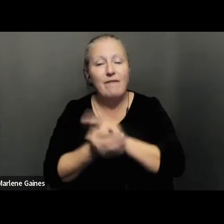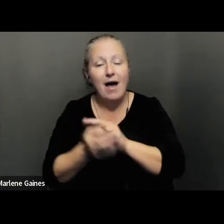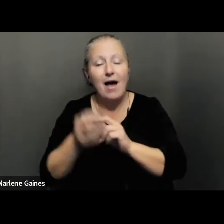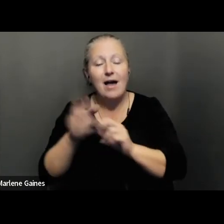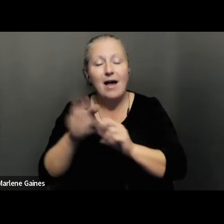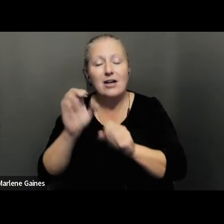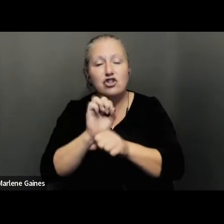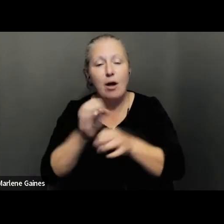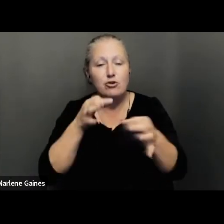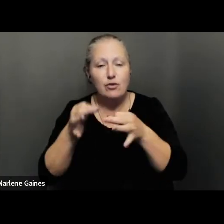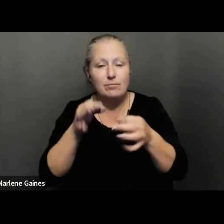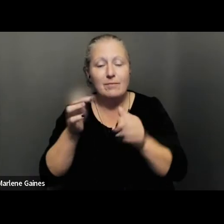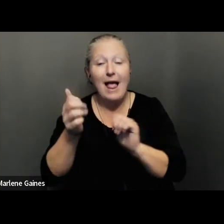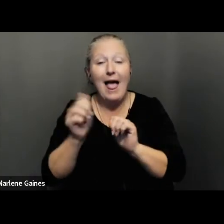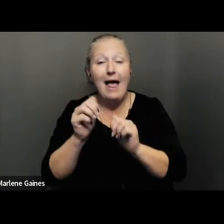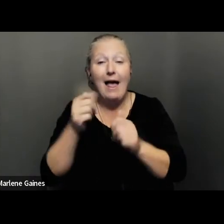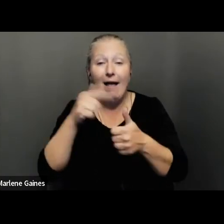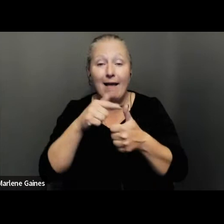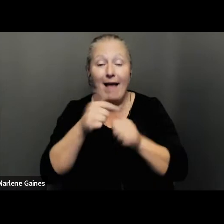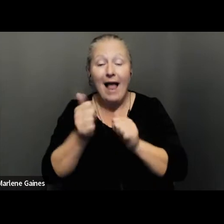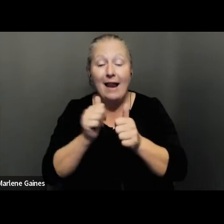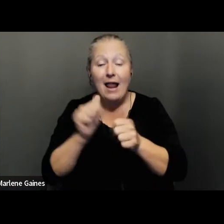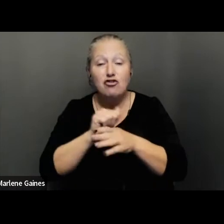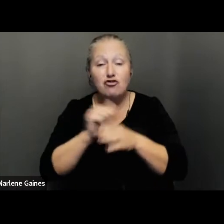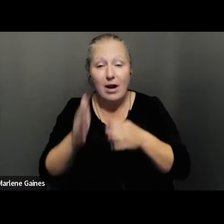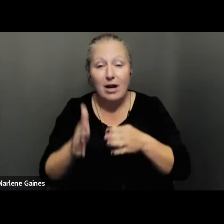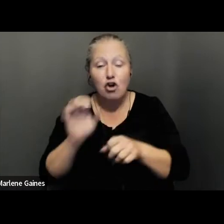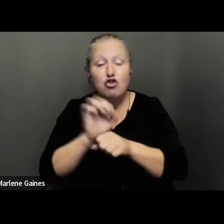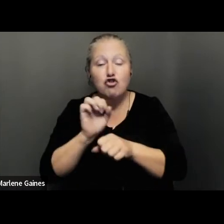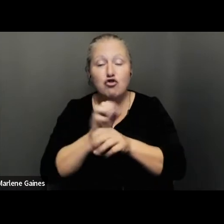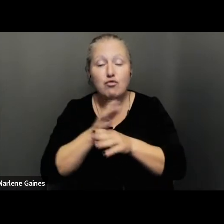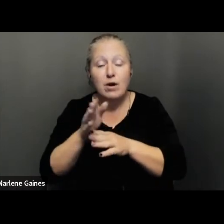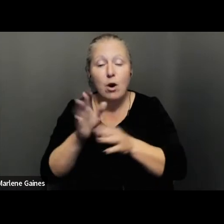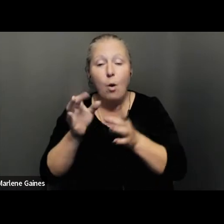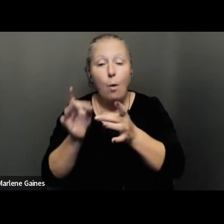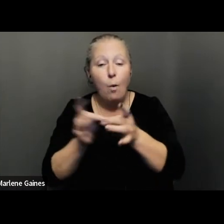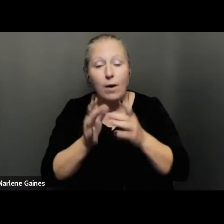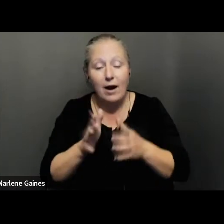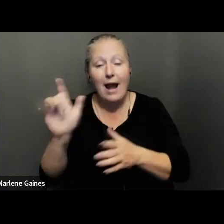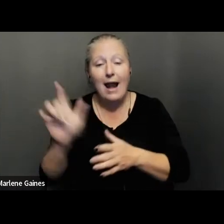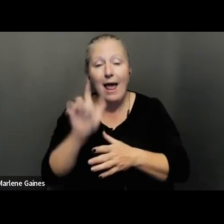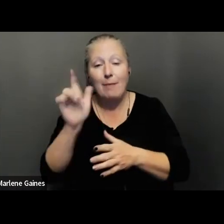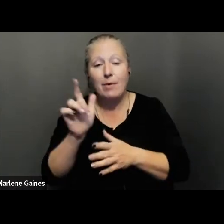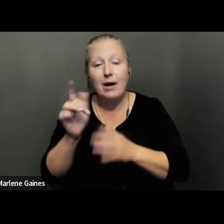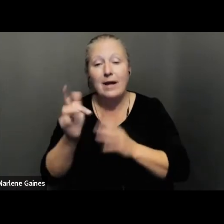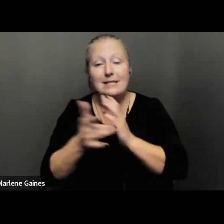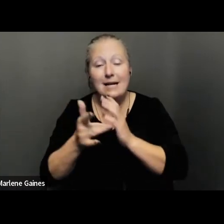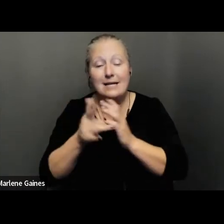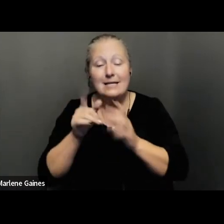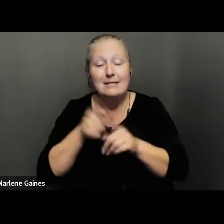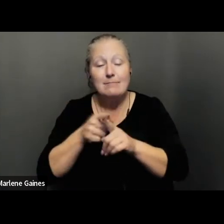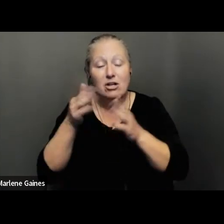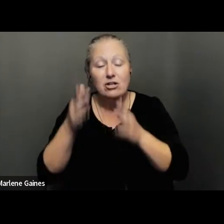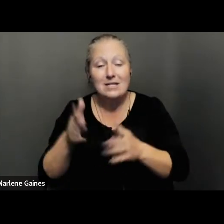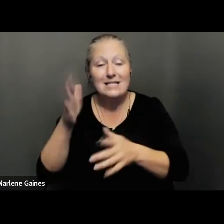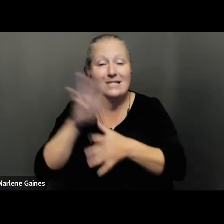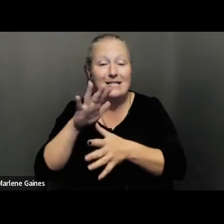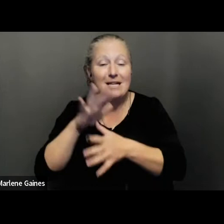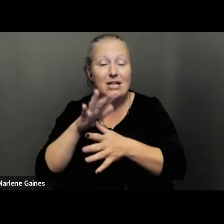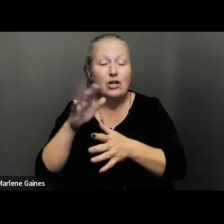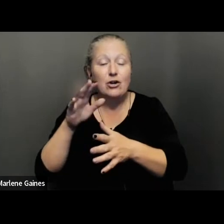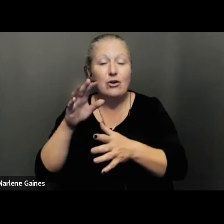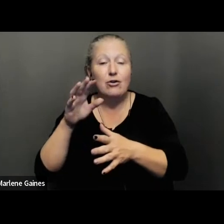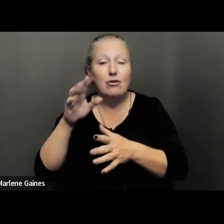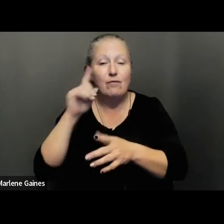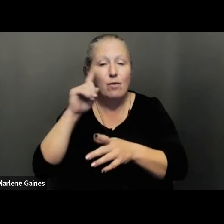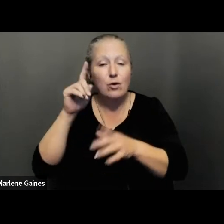Those are athletic trainer, career coordinator, library media technician specialist, senior administrative assistant to the assistant